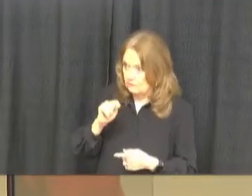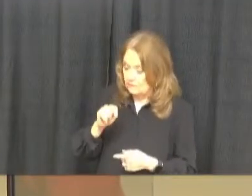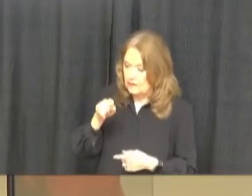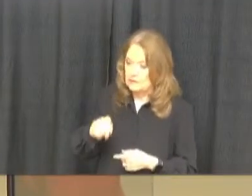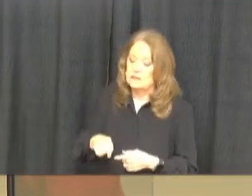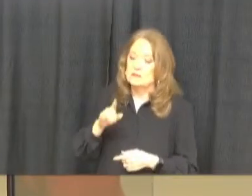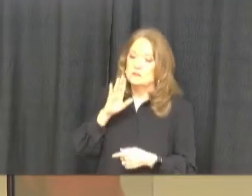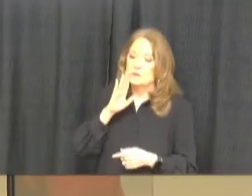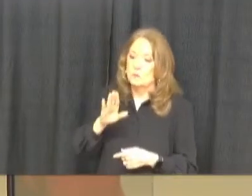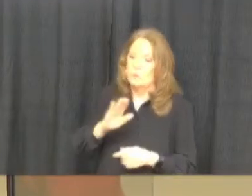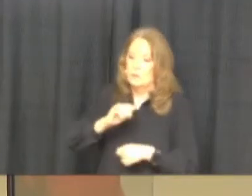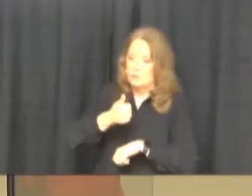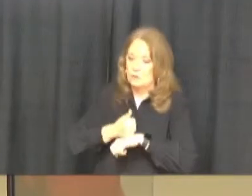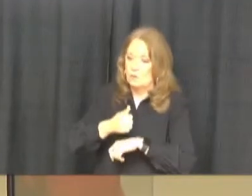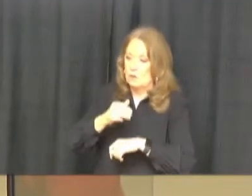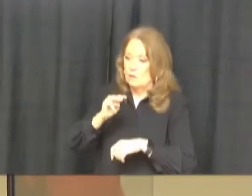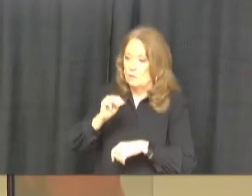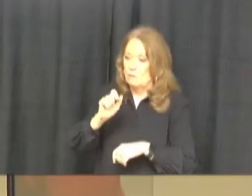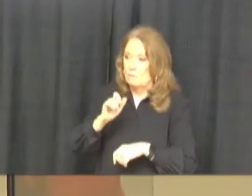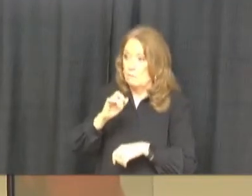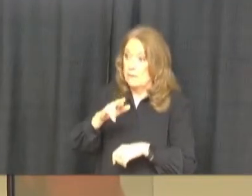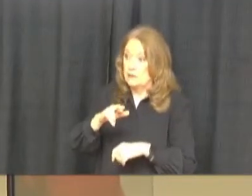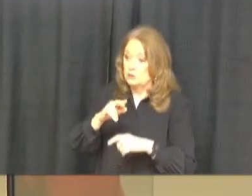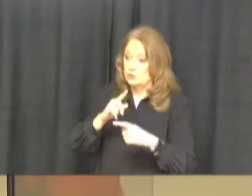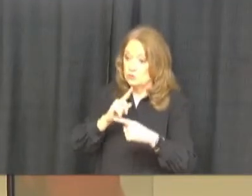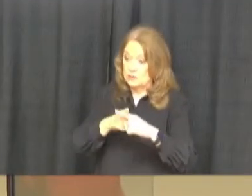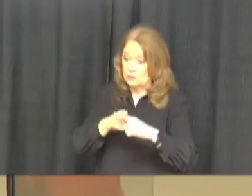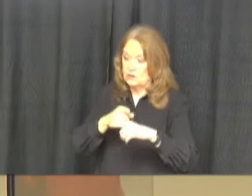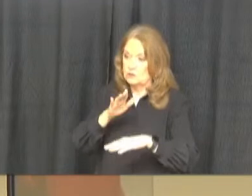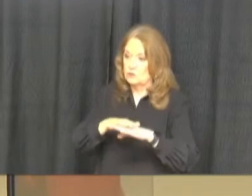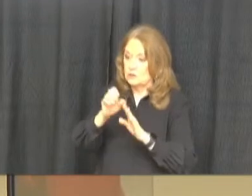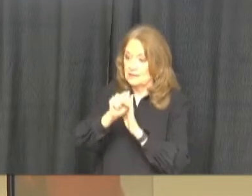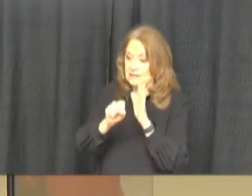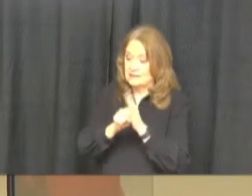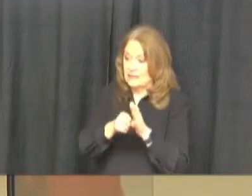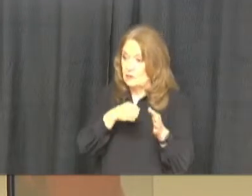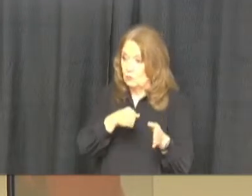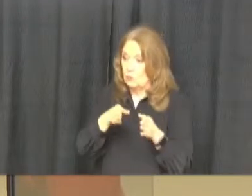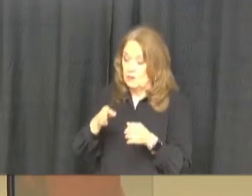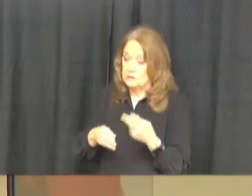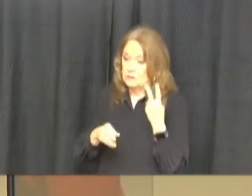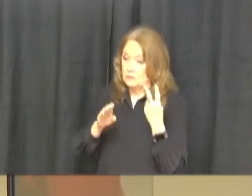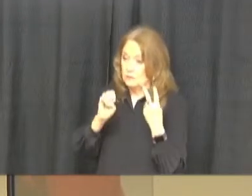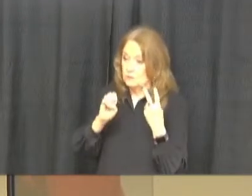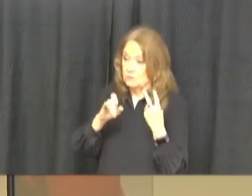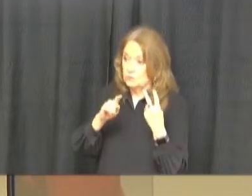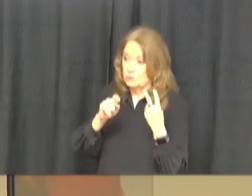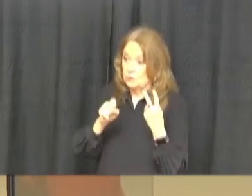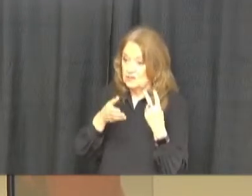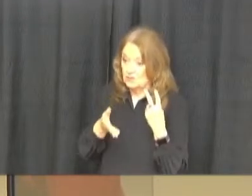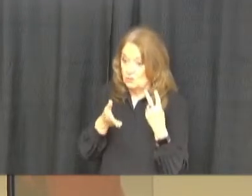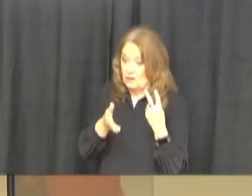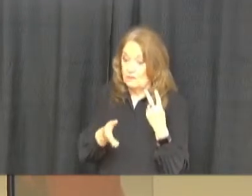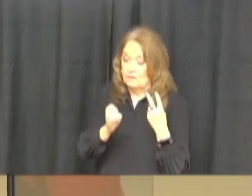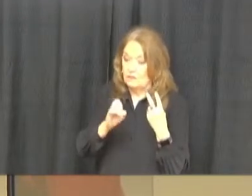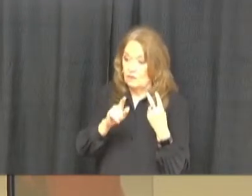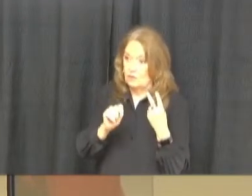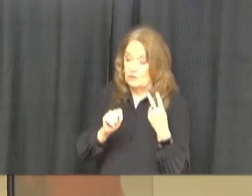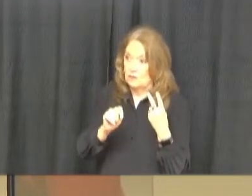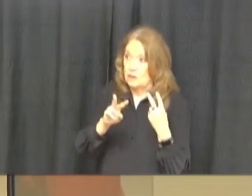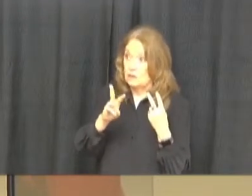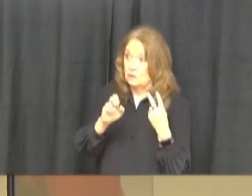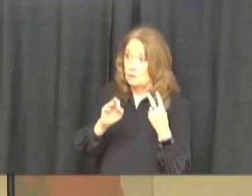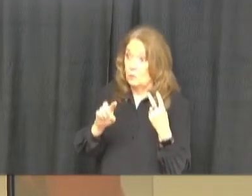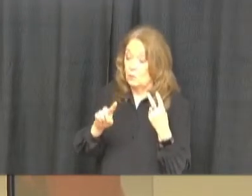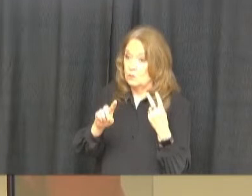going to go on major intersections on state routes. And there's 2 exits located right there at exit in Ward